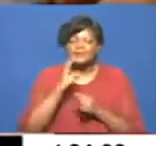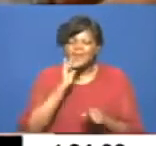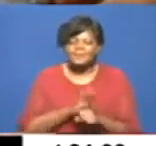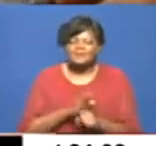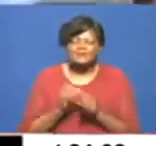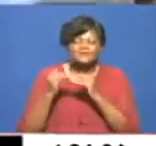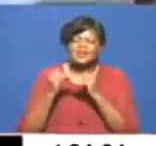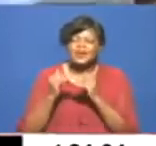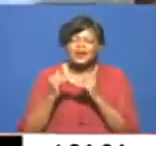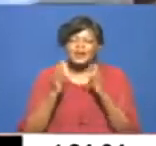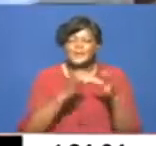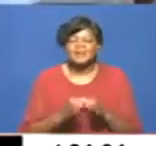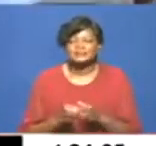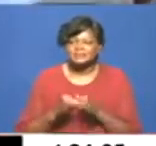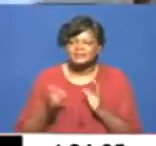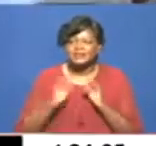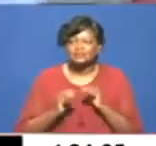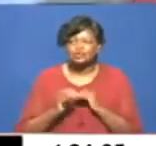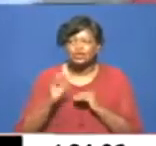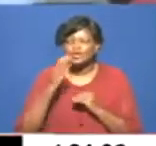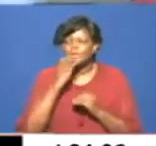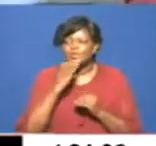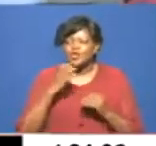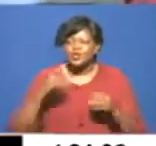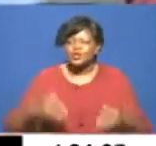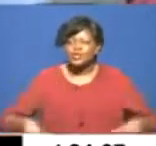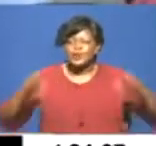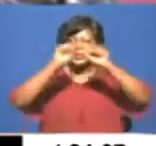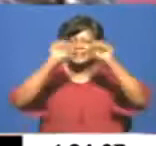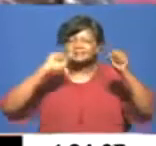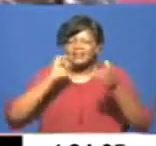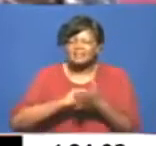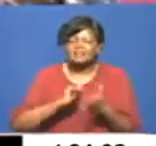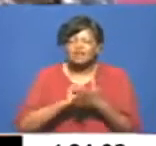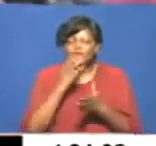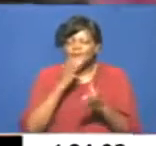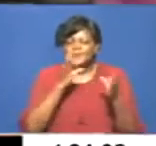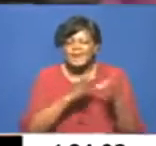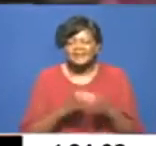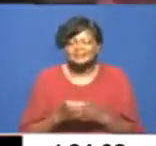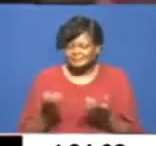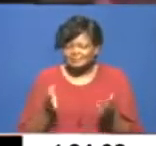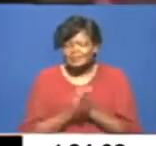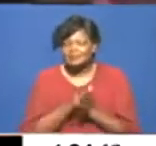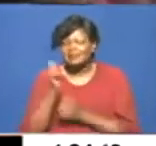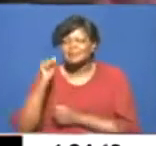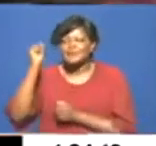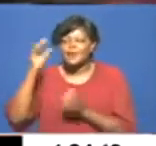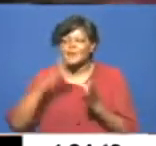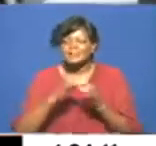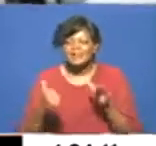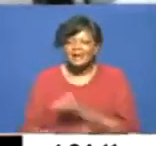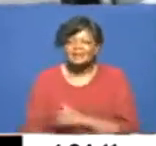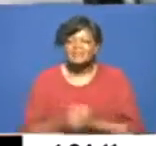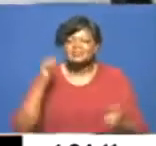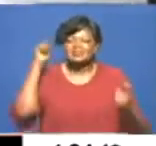party primaries. ODM Youth President John Ketura said ODM party and like-minded political parties under the Azimio la